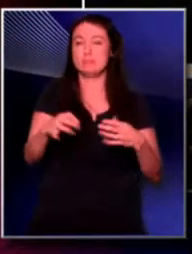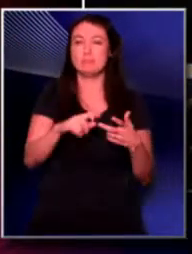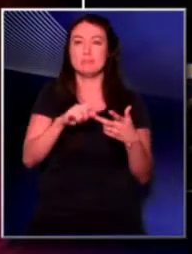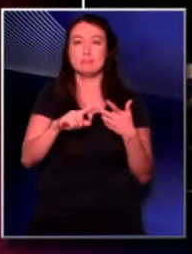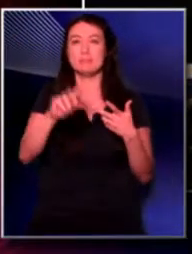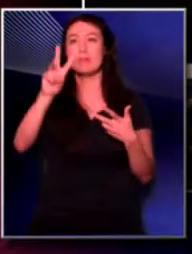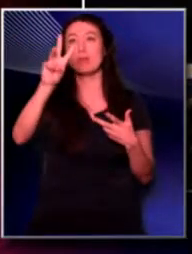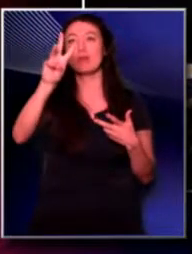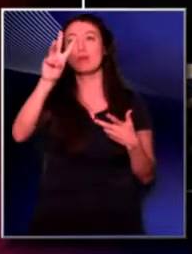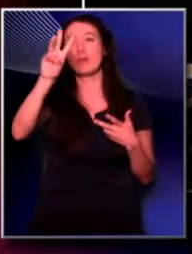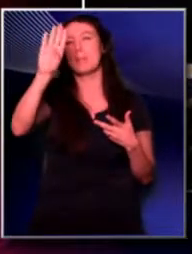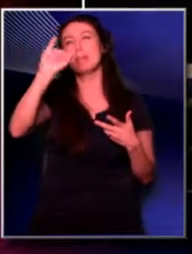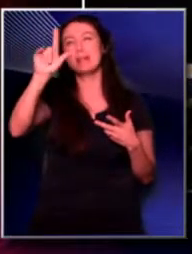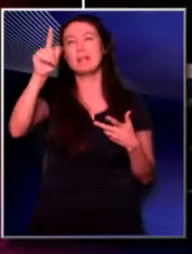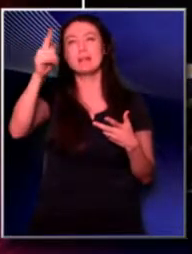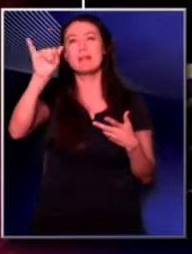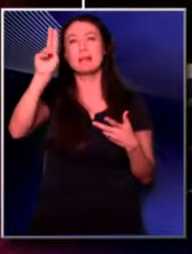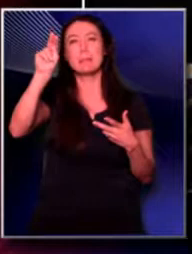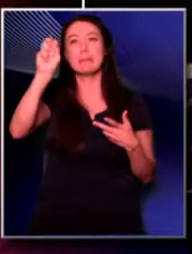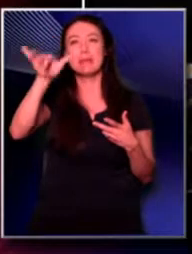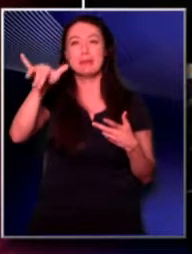William Gibney.